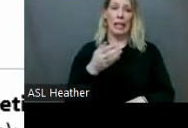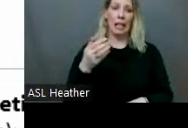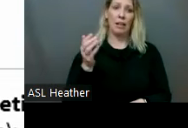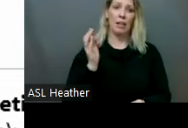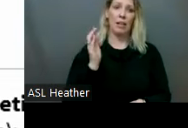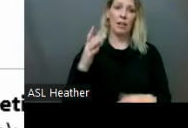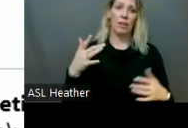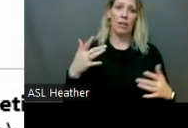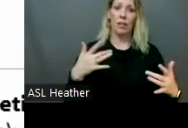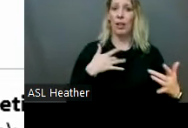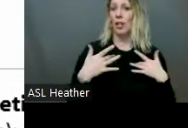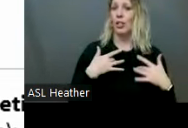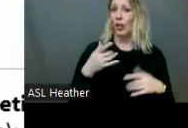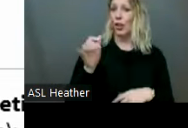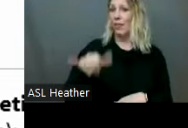concern that Commissioner Glenn brought up?